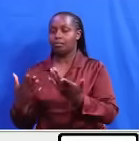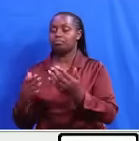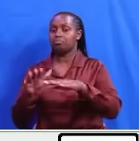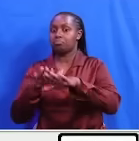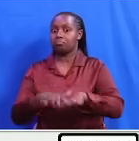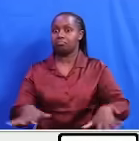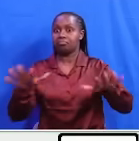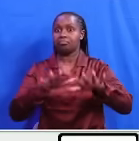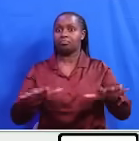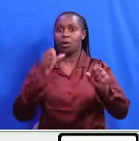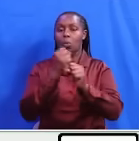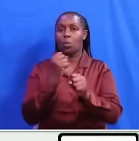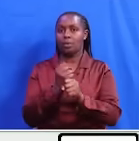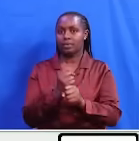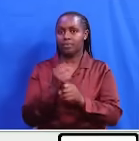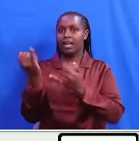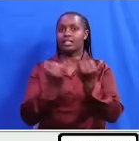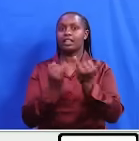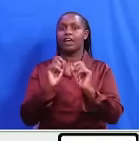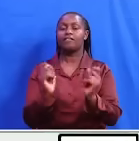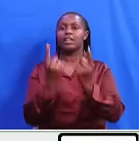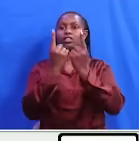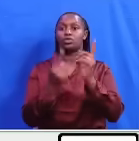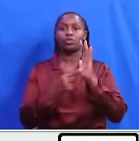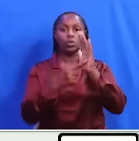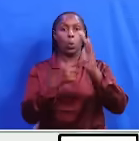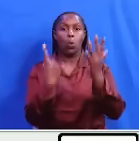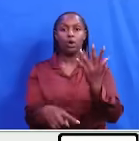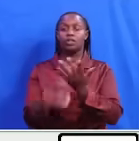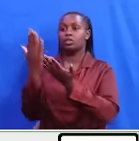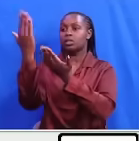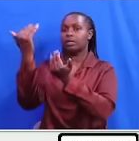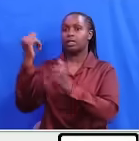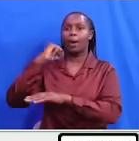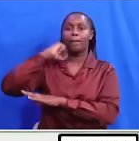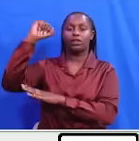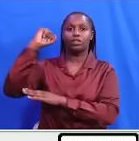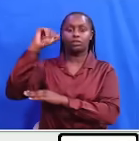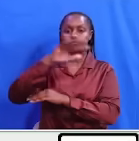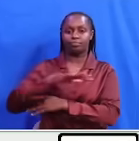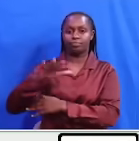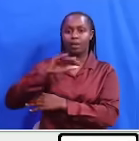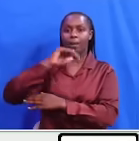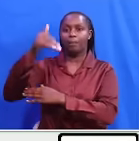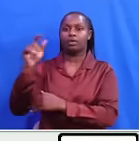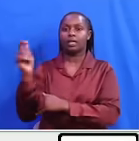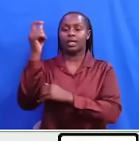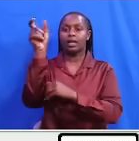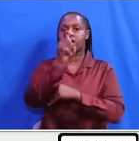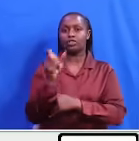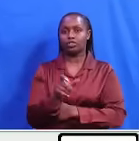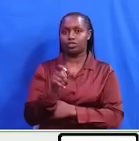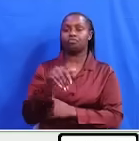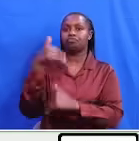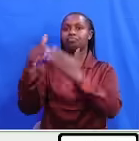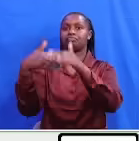Political pundits opine the Saturday events exposed what is to be expected within the political arena in the Mount Kenya region in coming